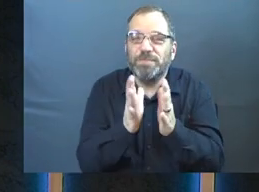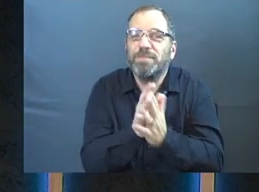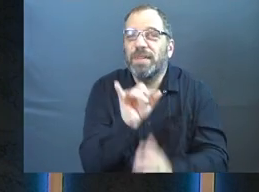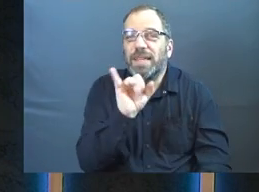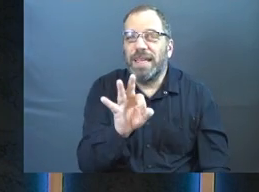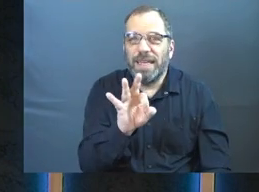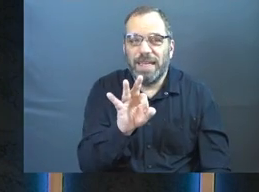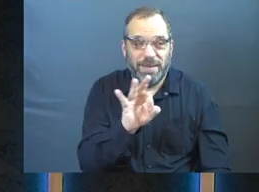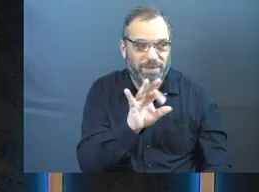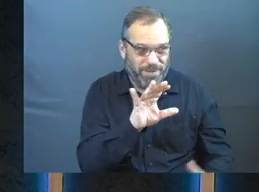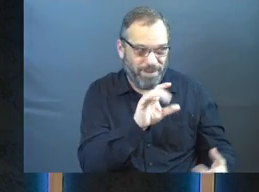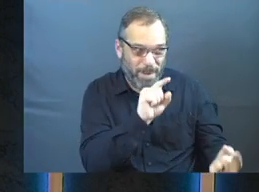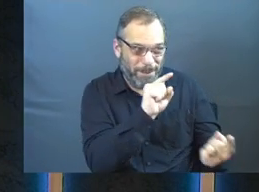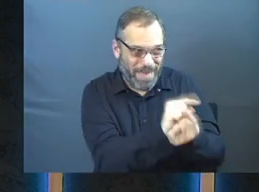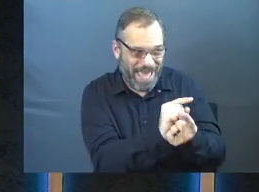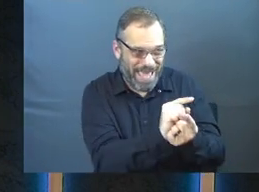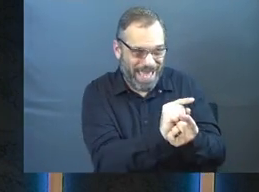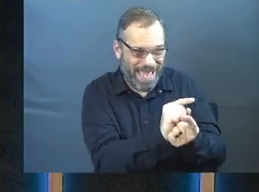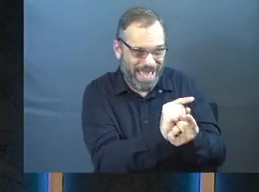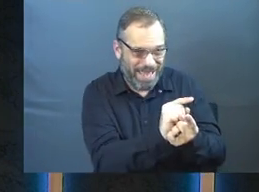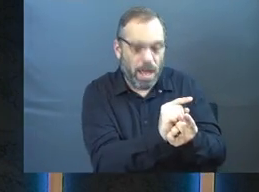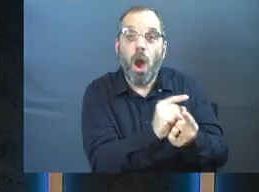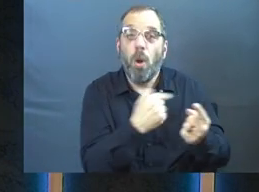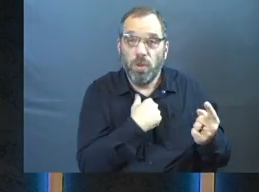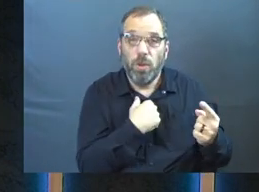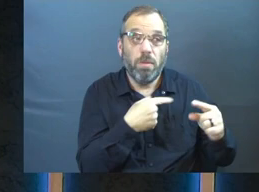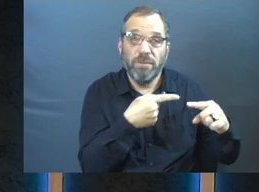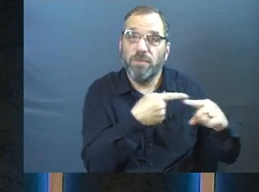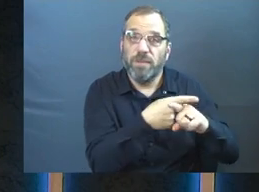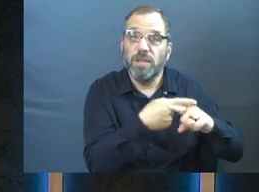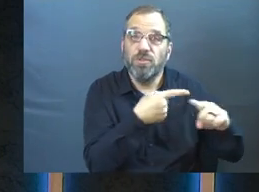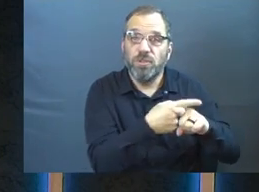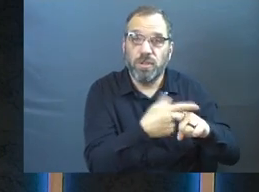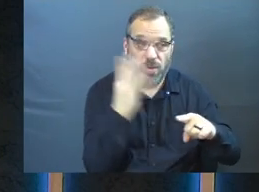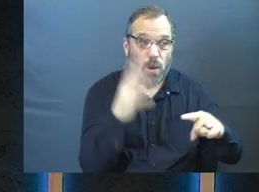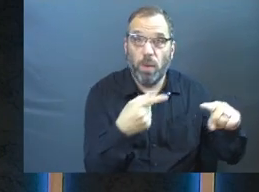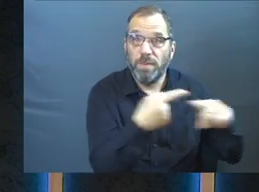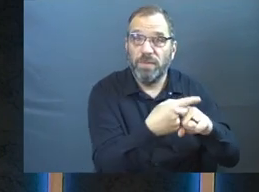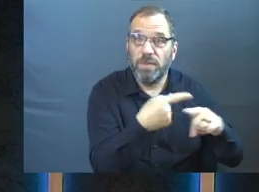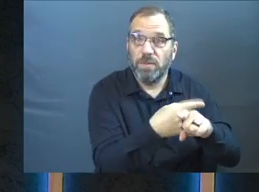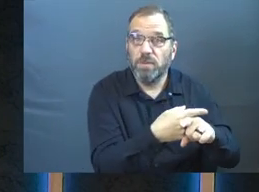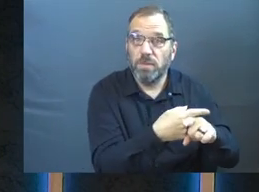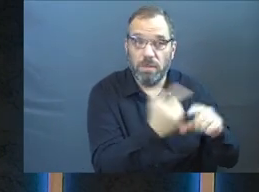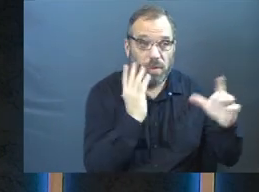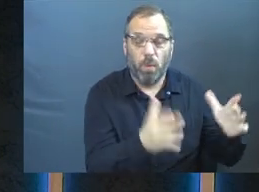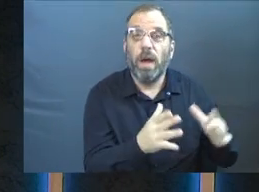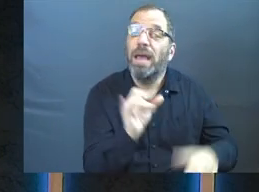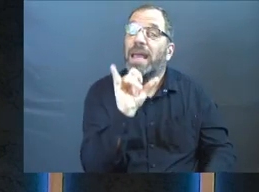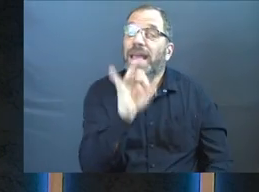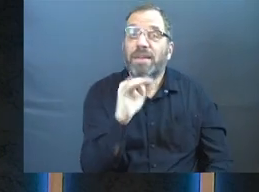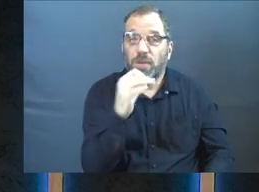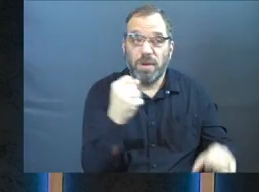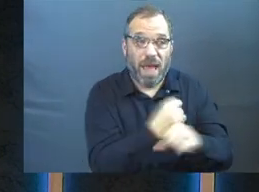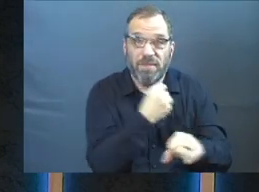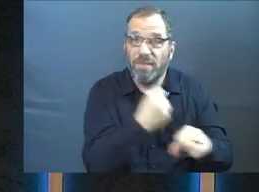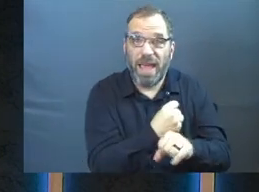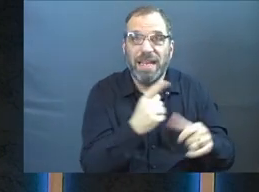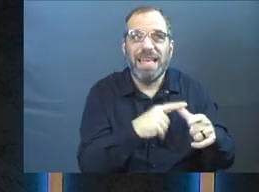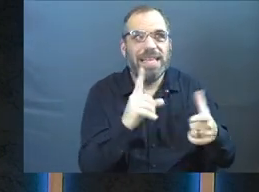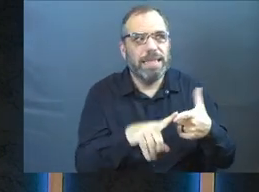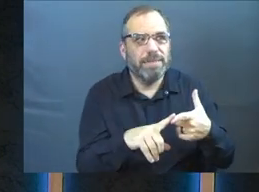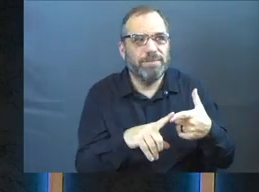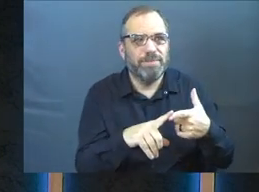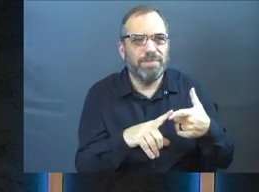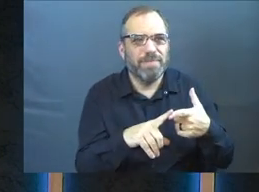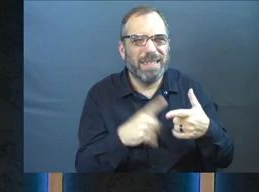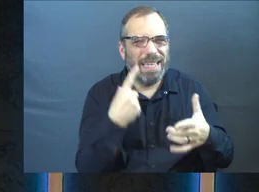if you found your soulmate, it doesn't mean there won't be friction. There will be friction. And if you're not fighting at all, it's